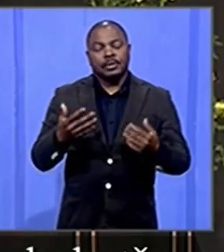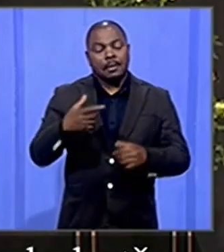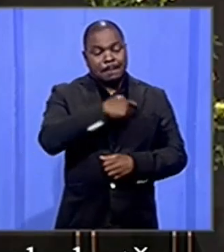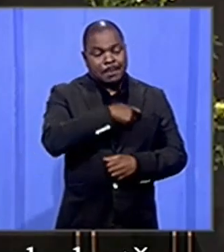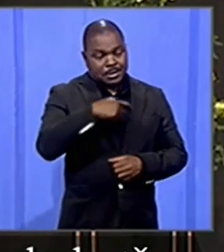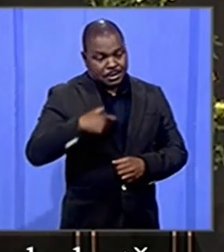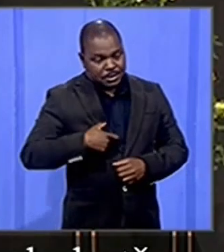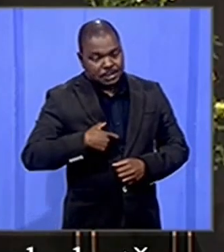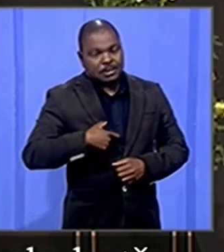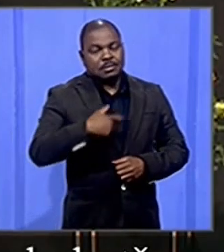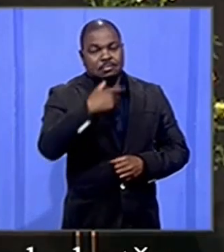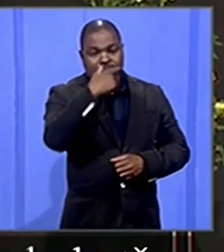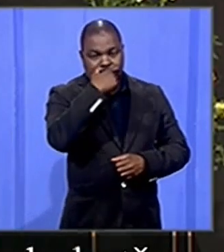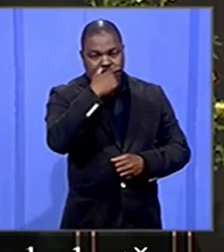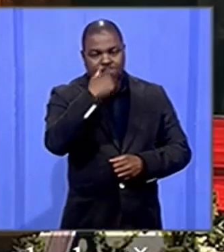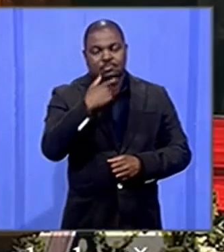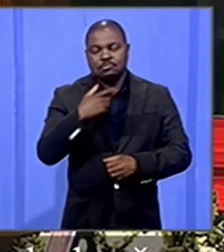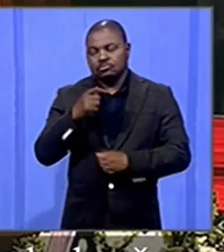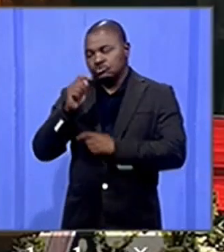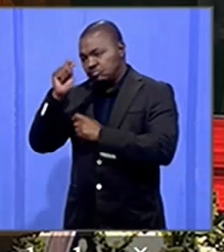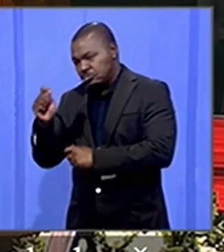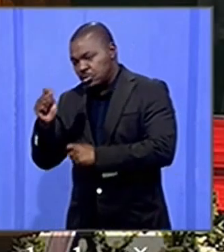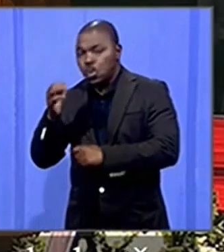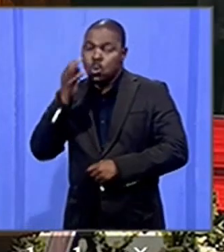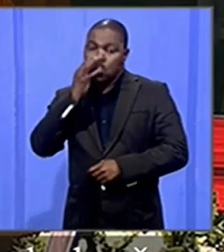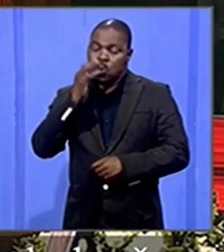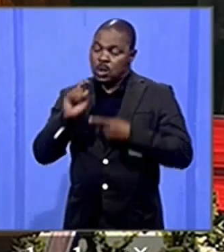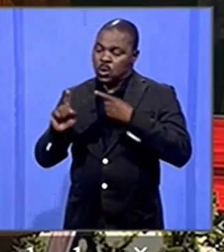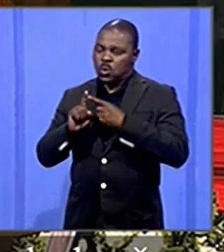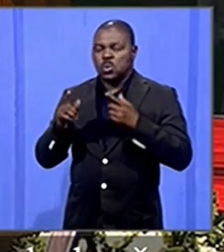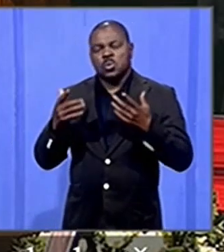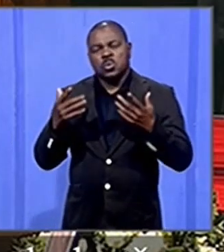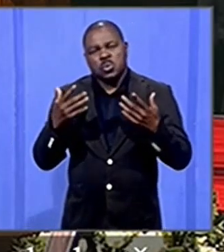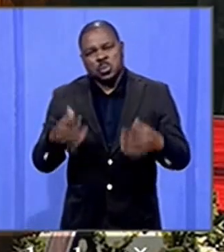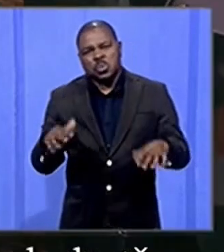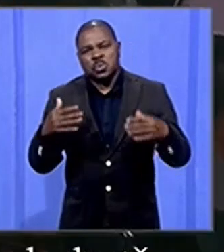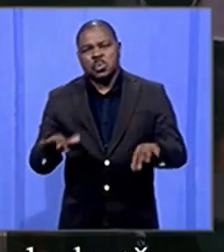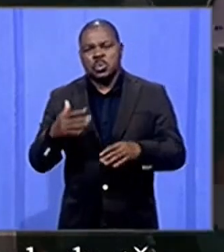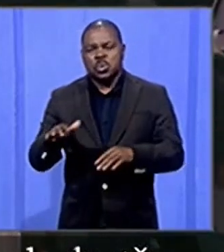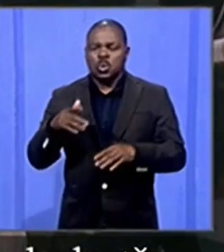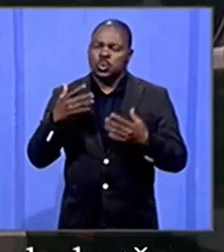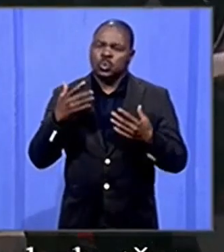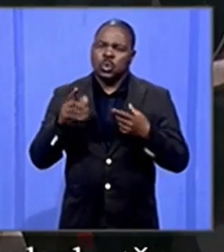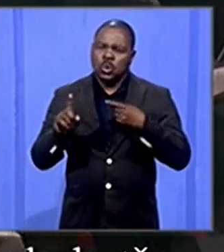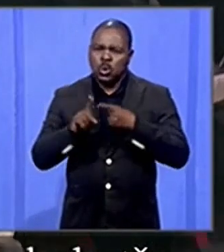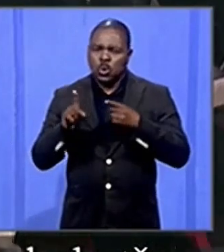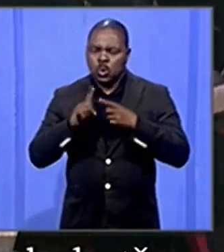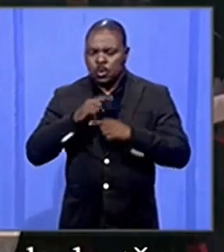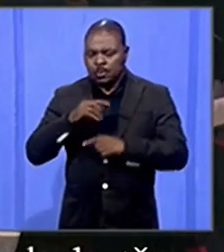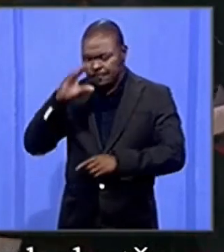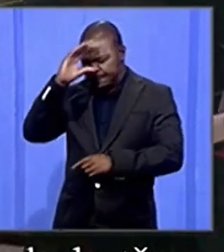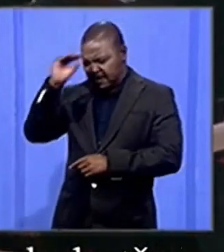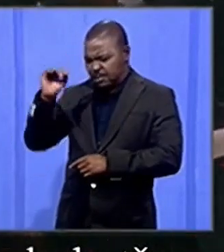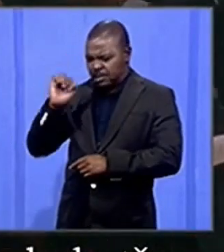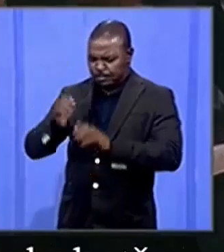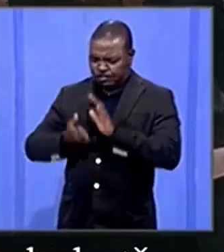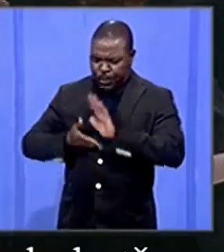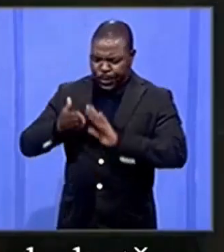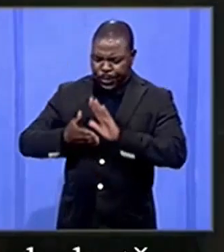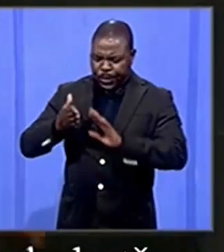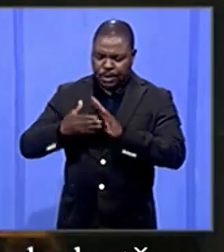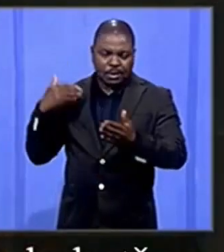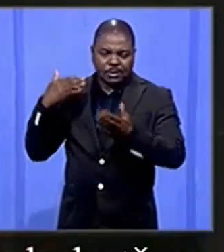mopresidente Ramaphosa o hlalositše Gordhan e le motho yo a beng a ka katletše ditumelo tša gagwe go fihla motsotsong wa